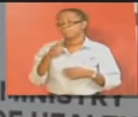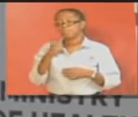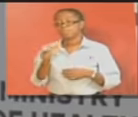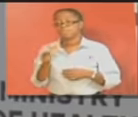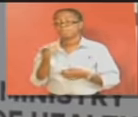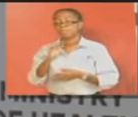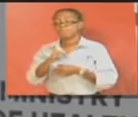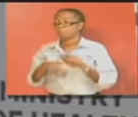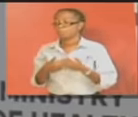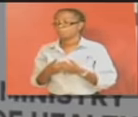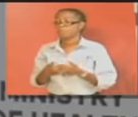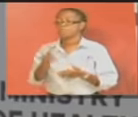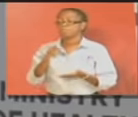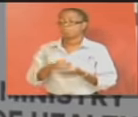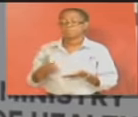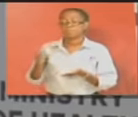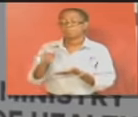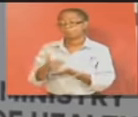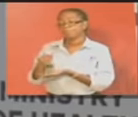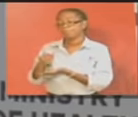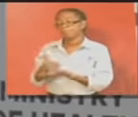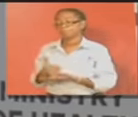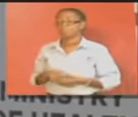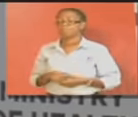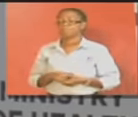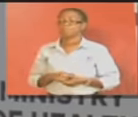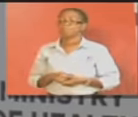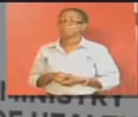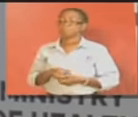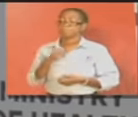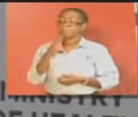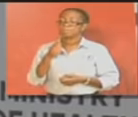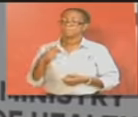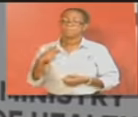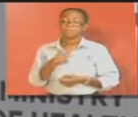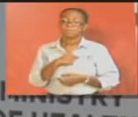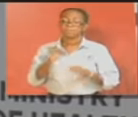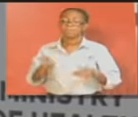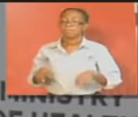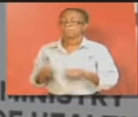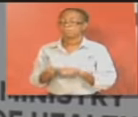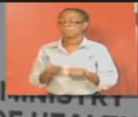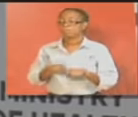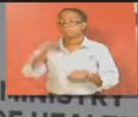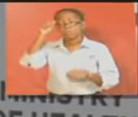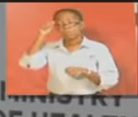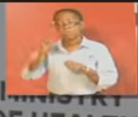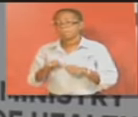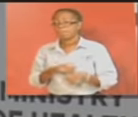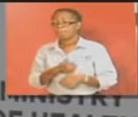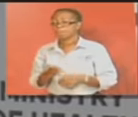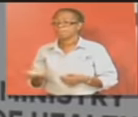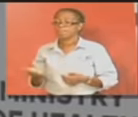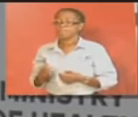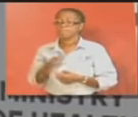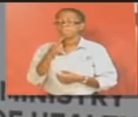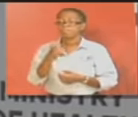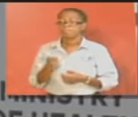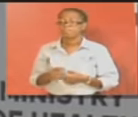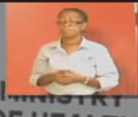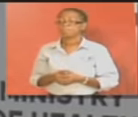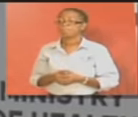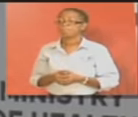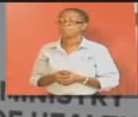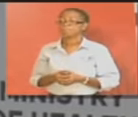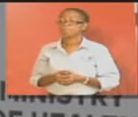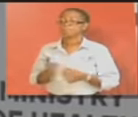And to quote Ms. Campbell, we can remind each other as well, so we don't have to depend only on official reminders from the Ministry